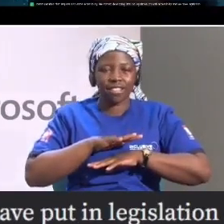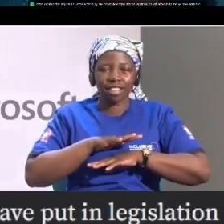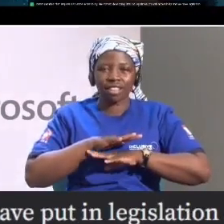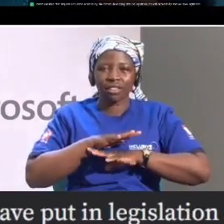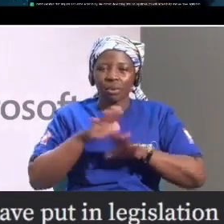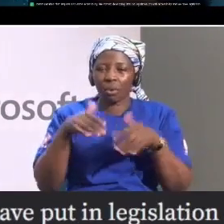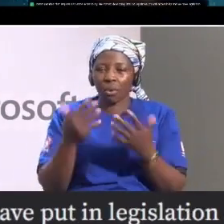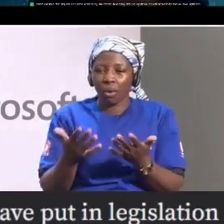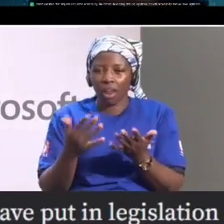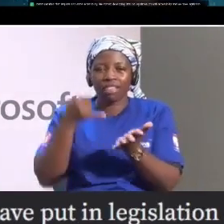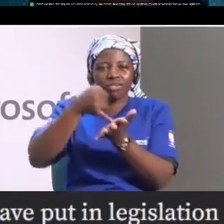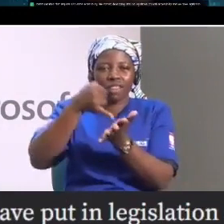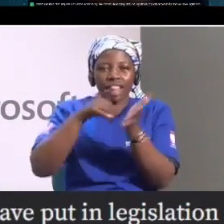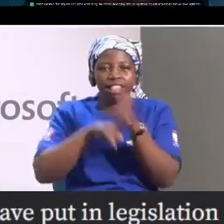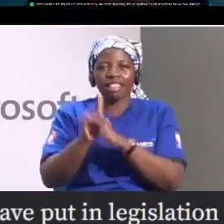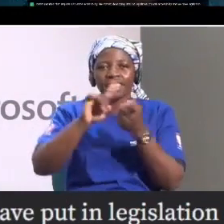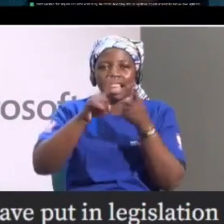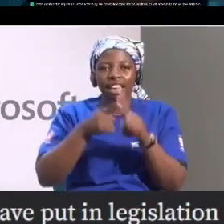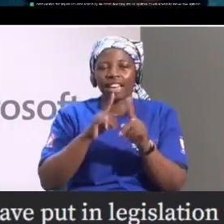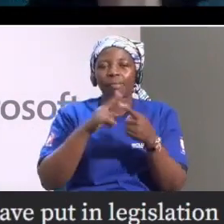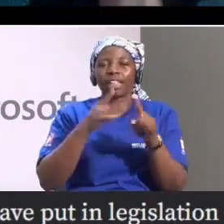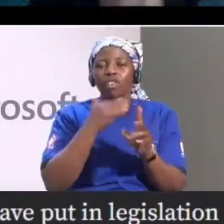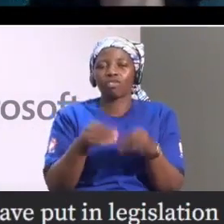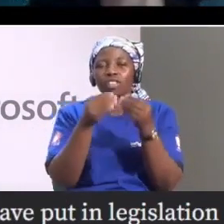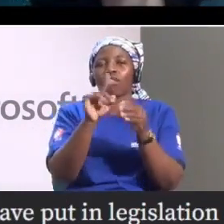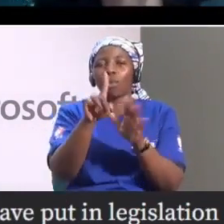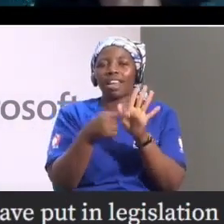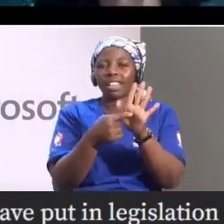already included in the standards. Let me give you one example.